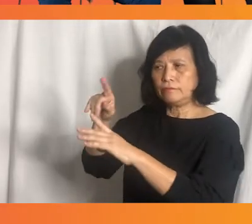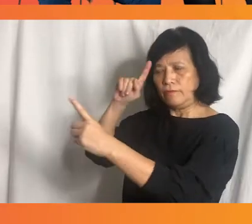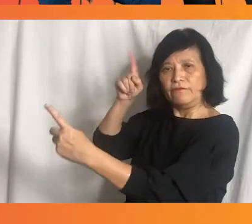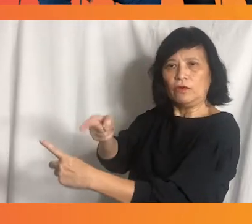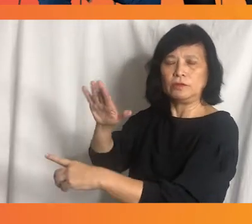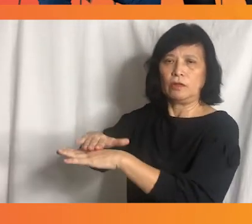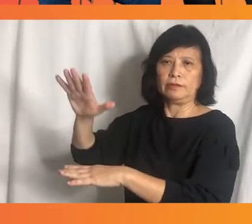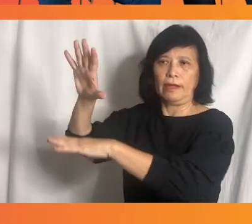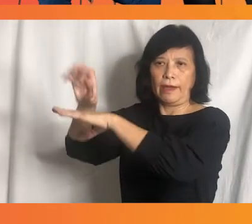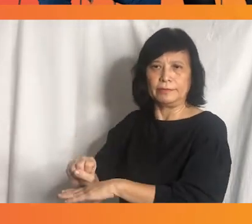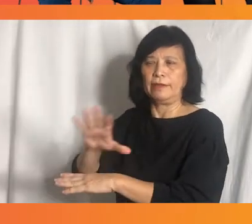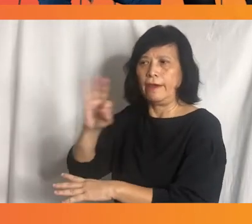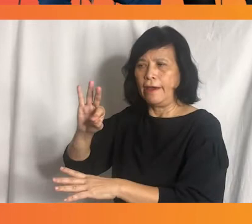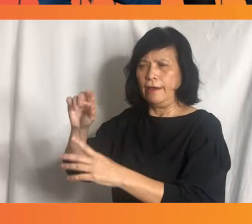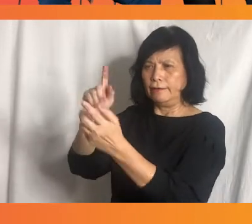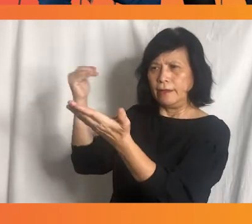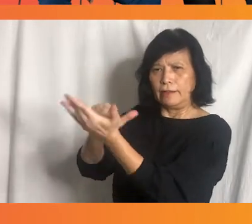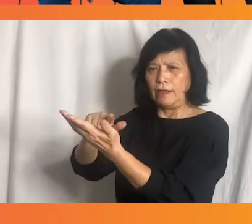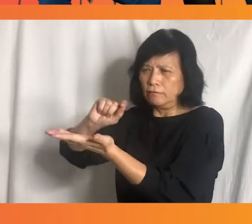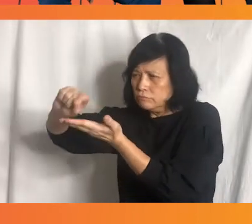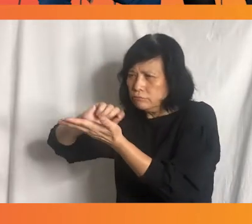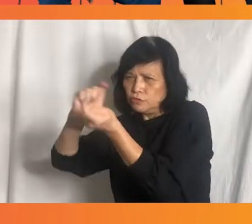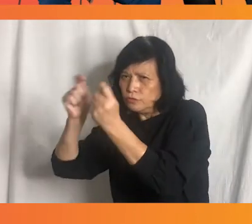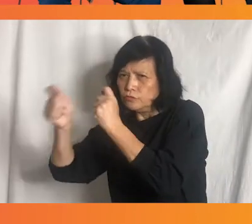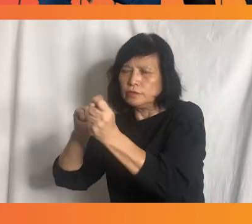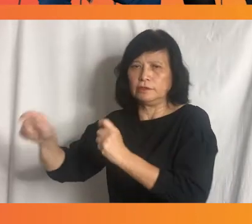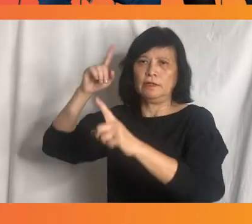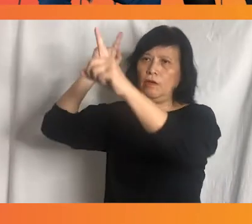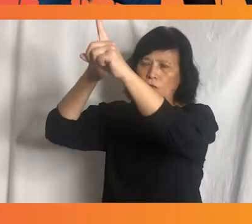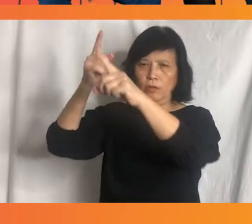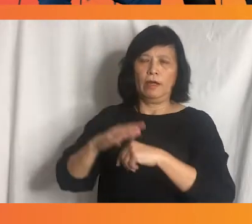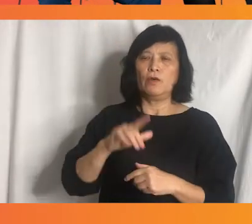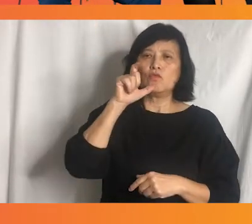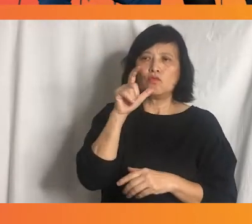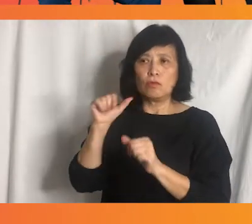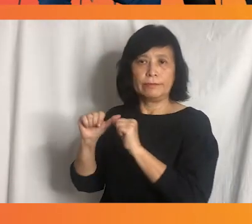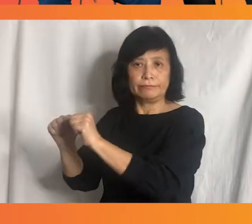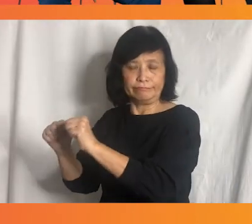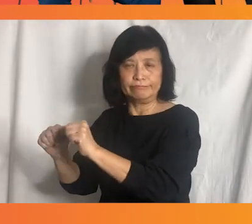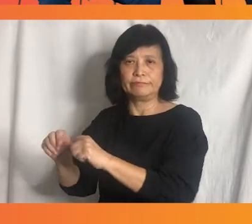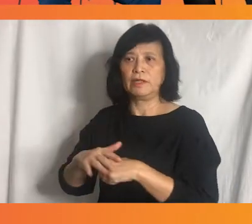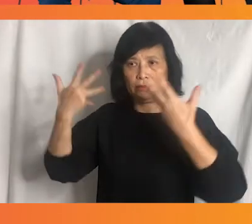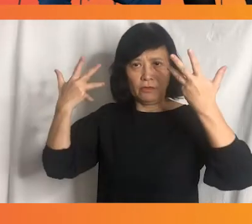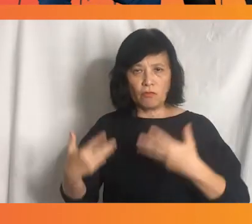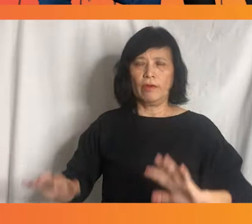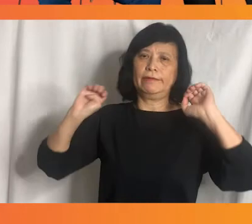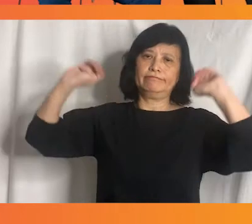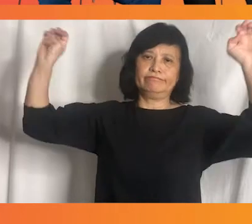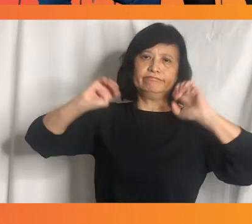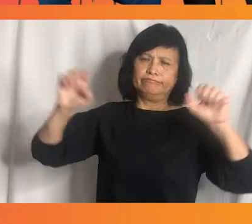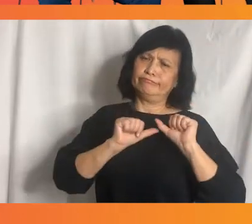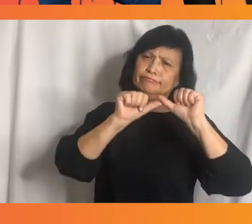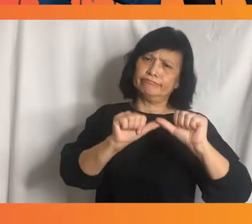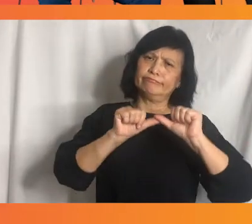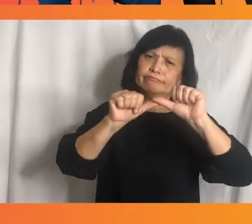and refining the goals. Lastly, for those in maintenance stage, they have already been exercising